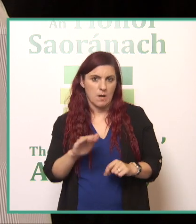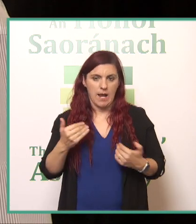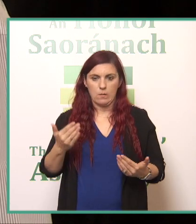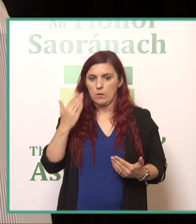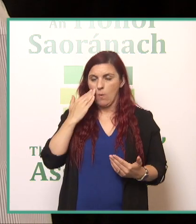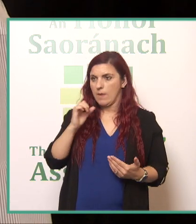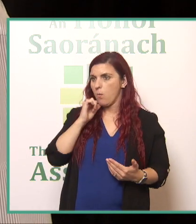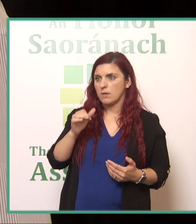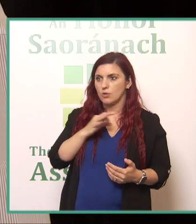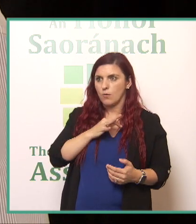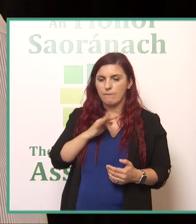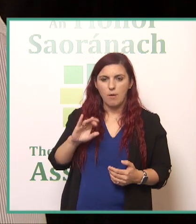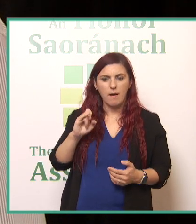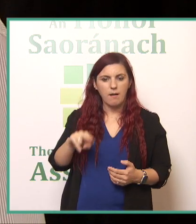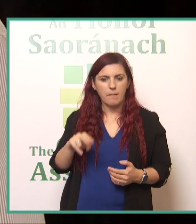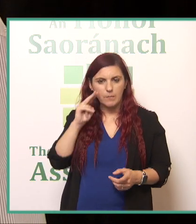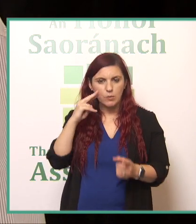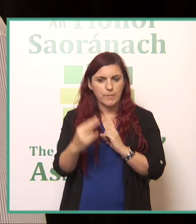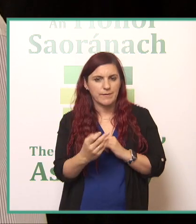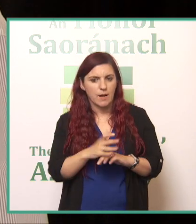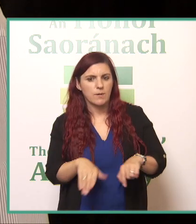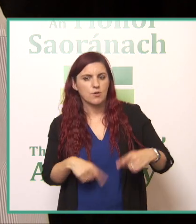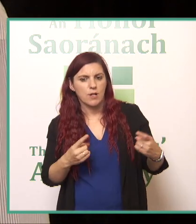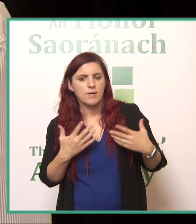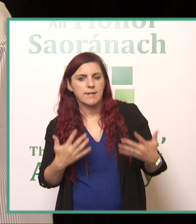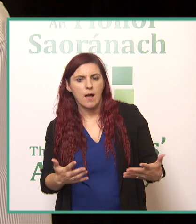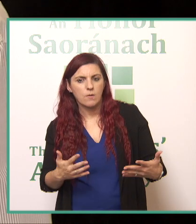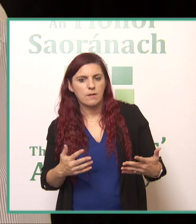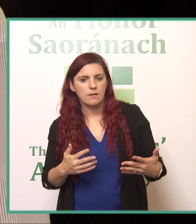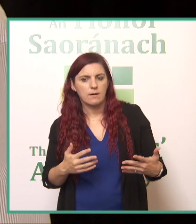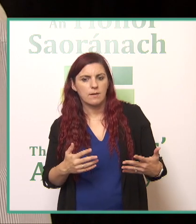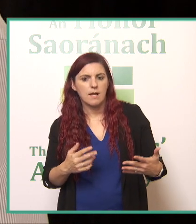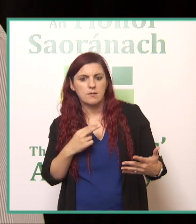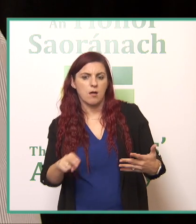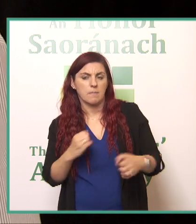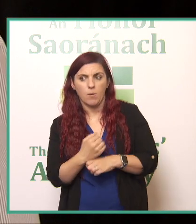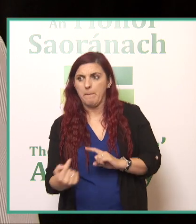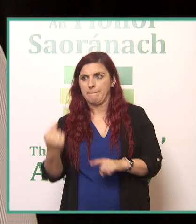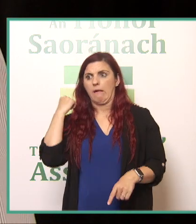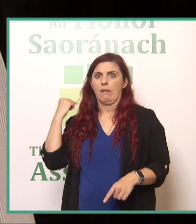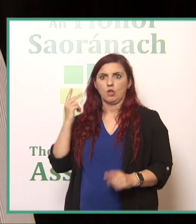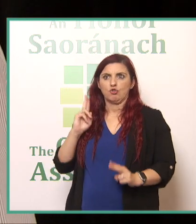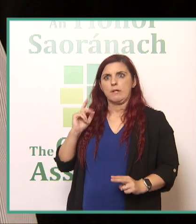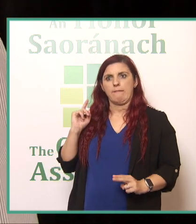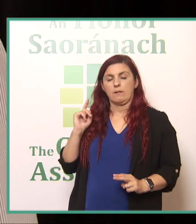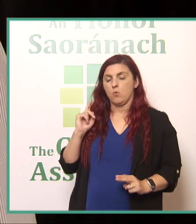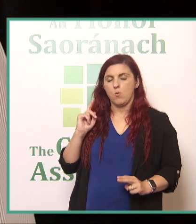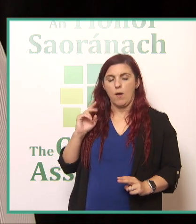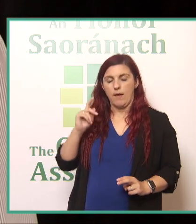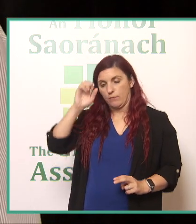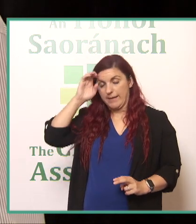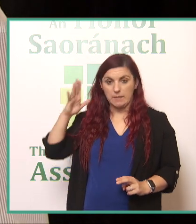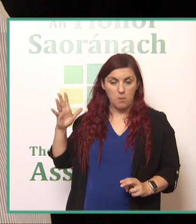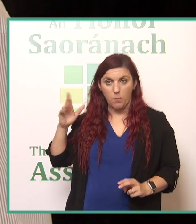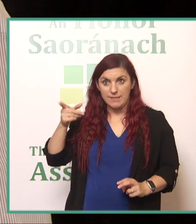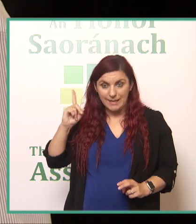view. So a challenge really now isn't what we should have done then. The challenge is what do we do now with some of these